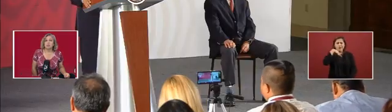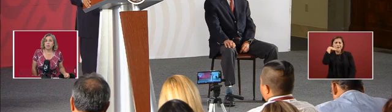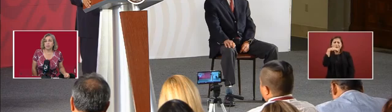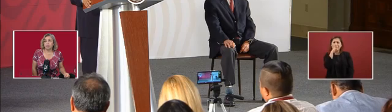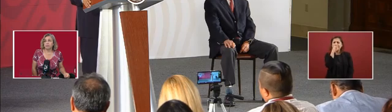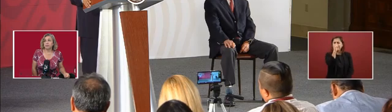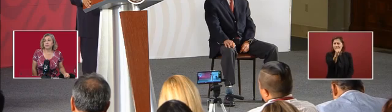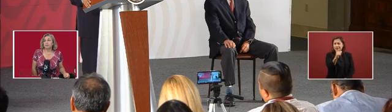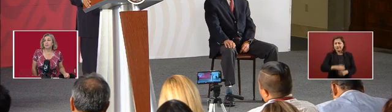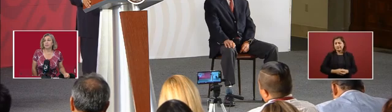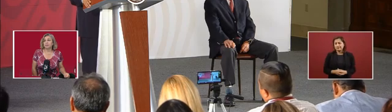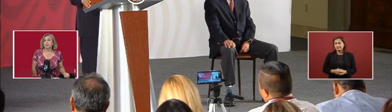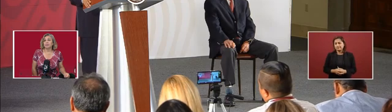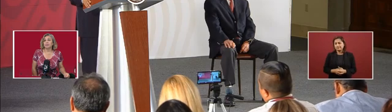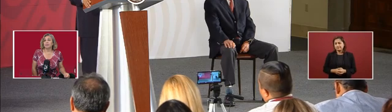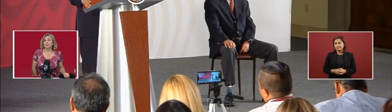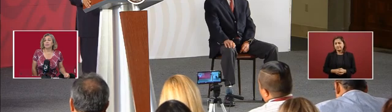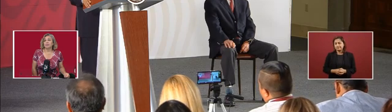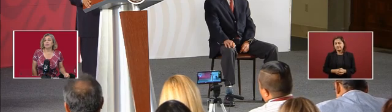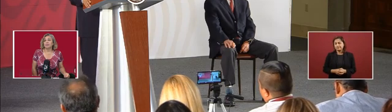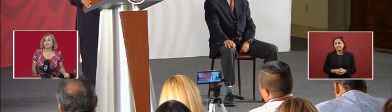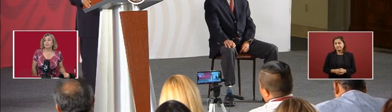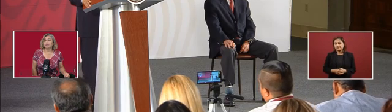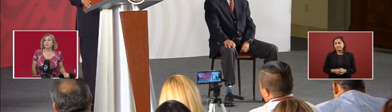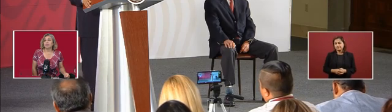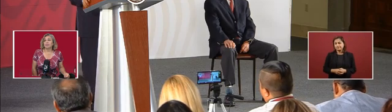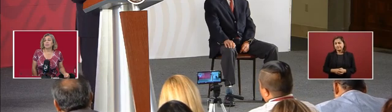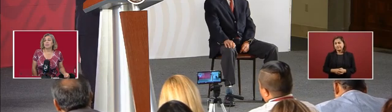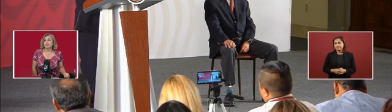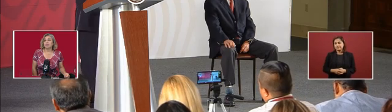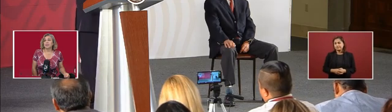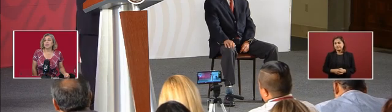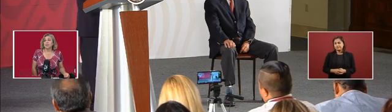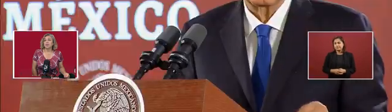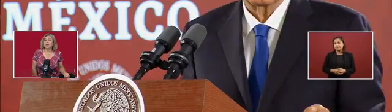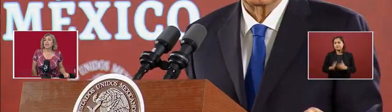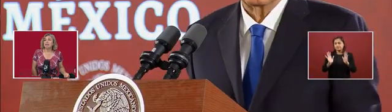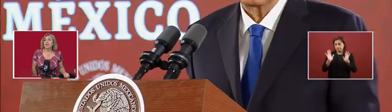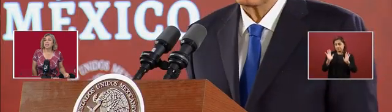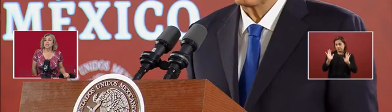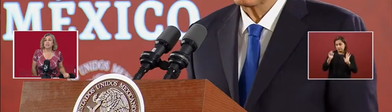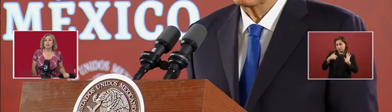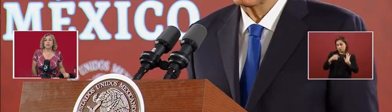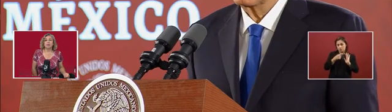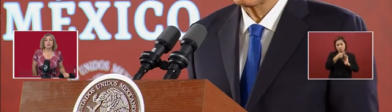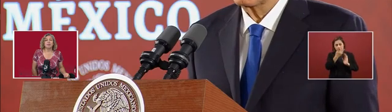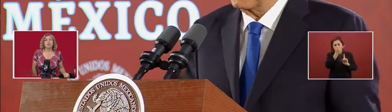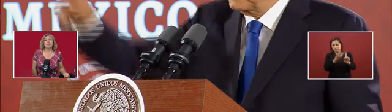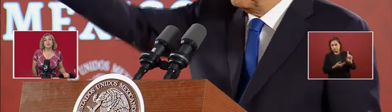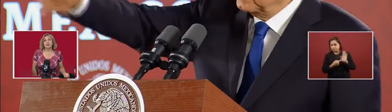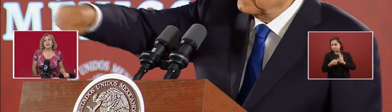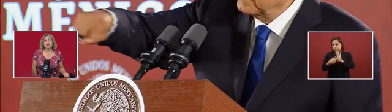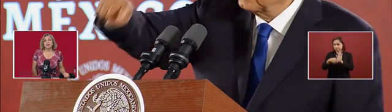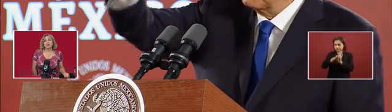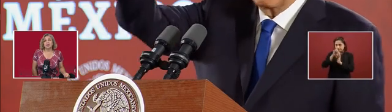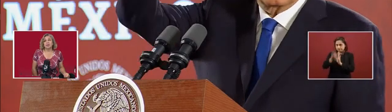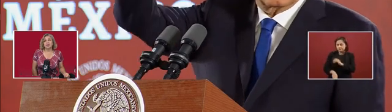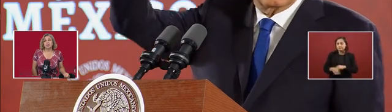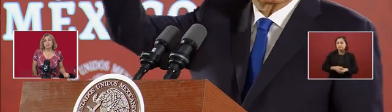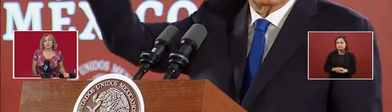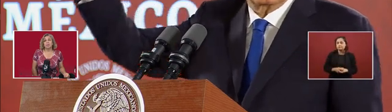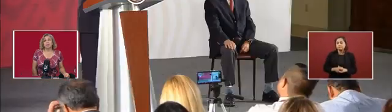separación. IFETEL está urgiendo la separación strike y by asume que January, habrá and they don't want the afectaciones separation, en and they say it's intereses going to laborales. Hay una